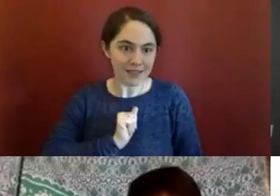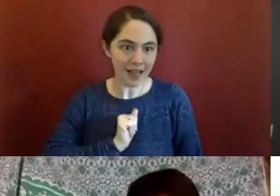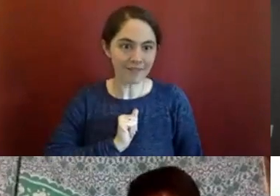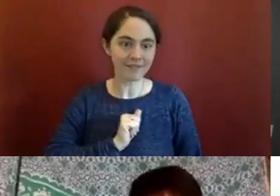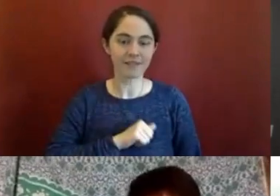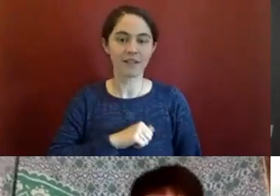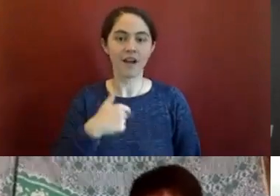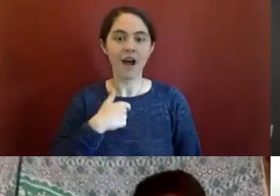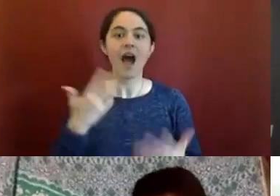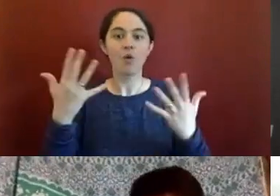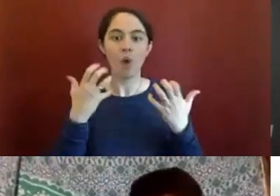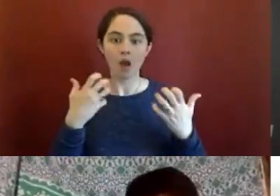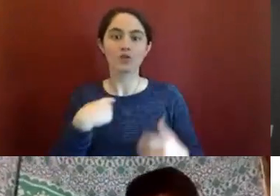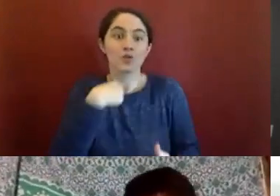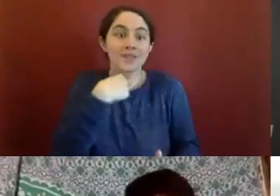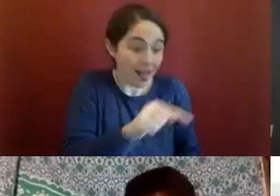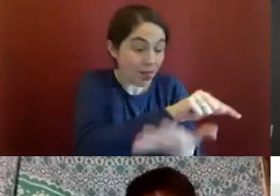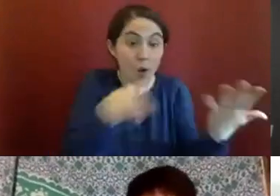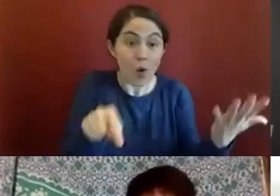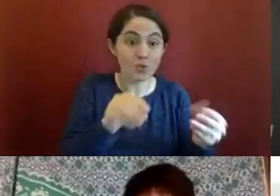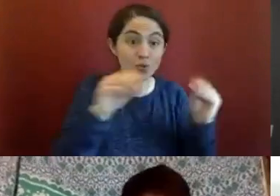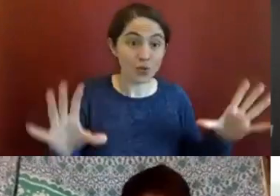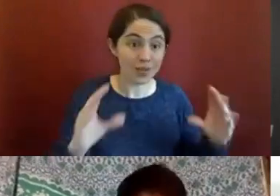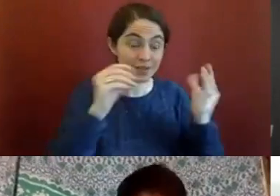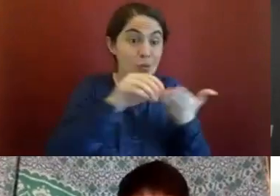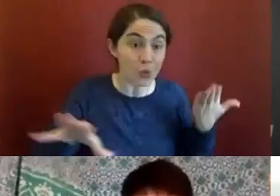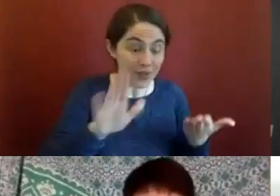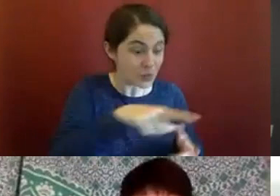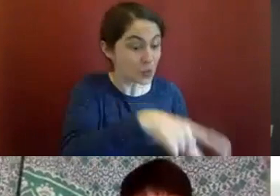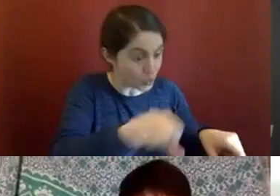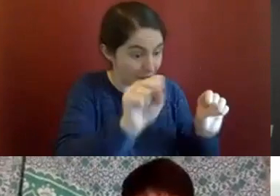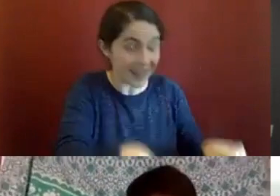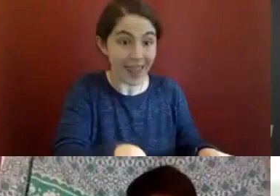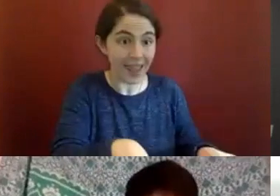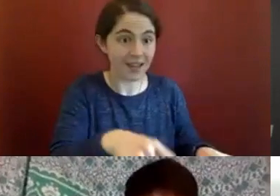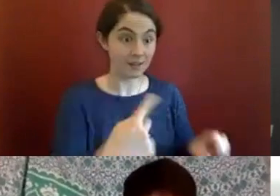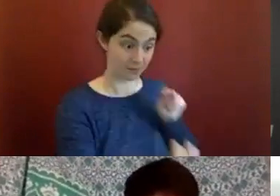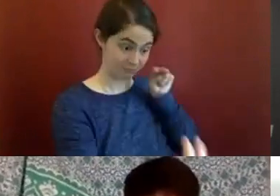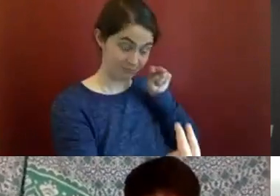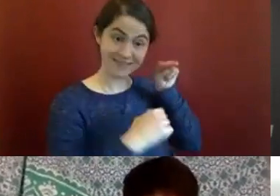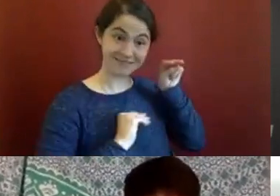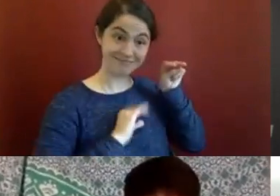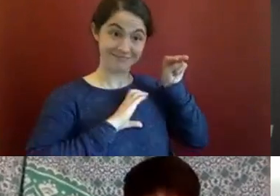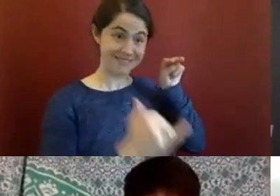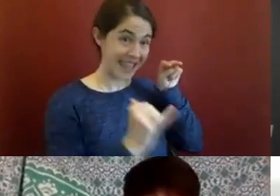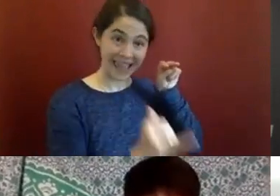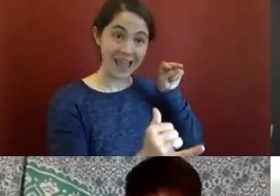I want to tell them that they can do it, but they are going to like be able to see it as well.